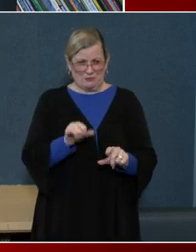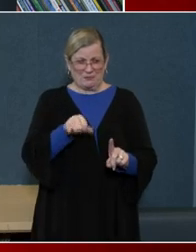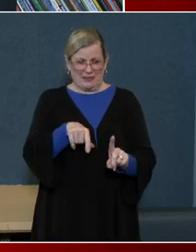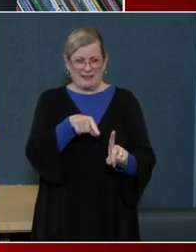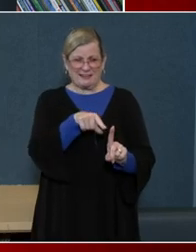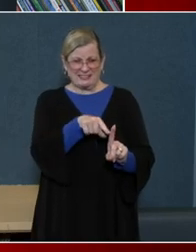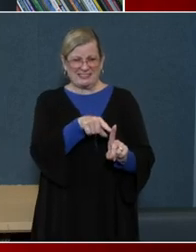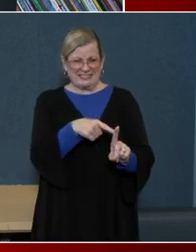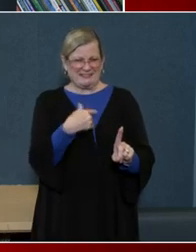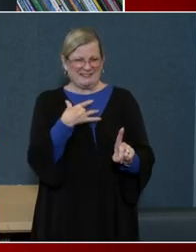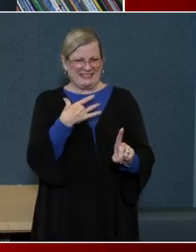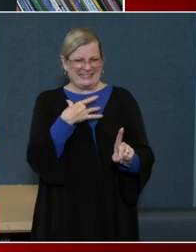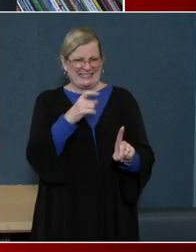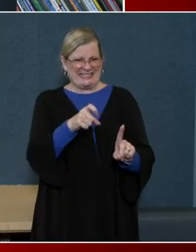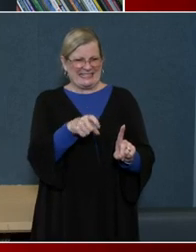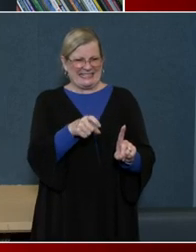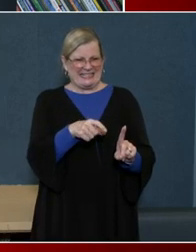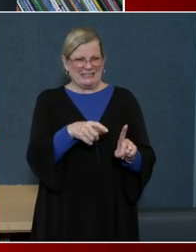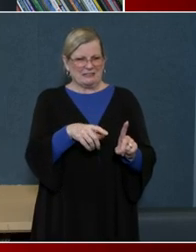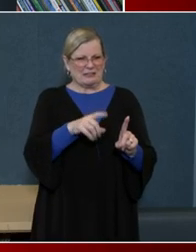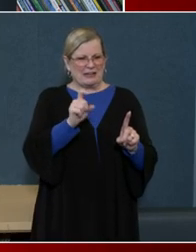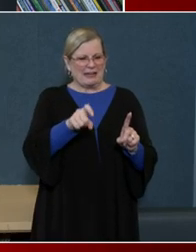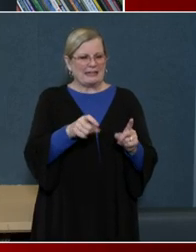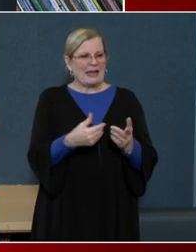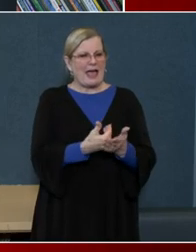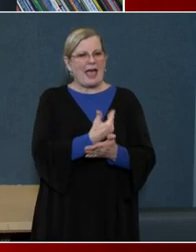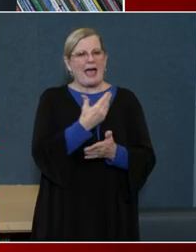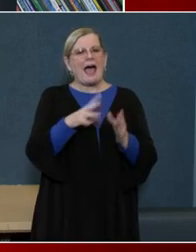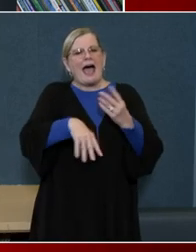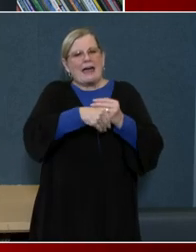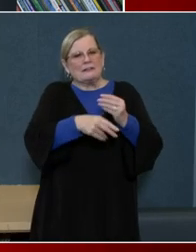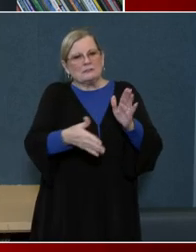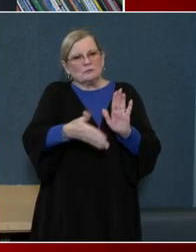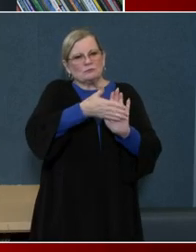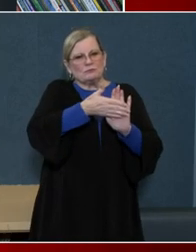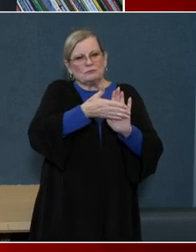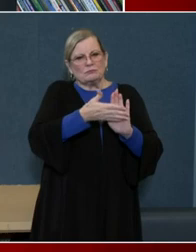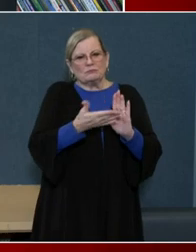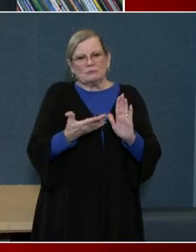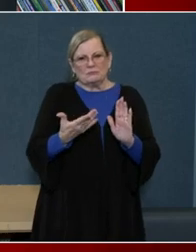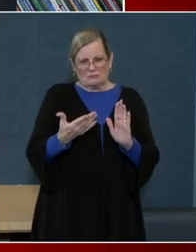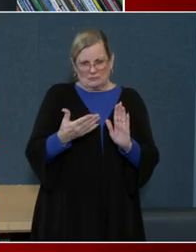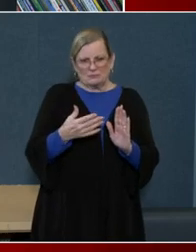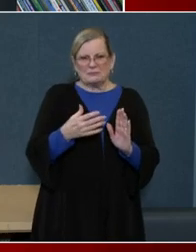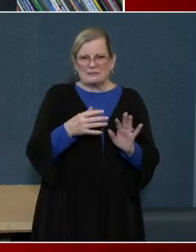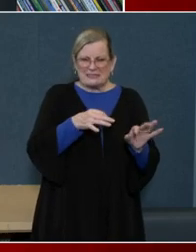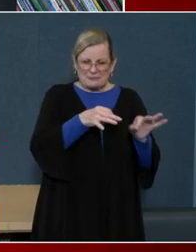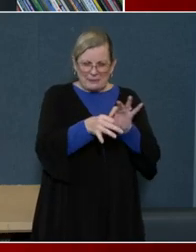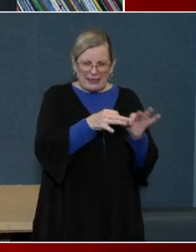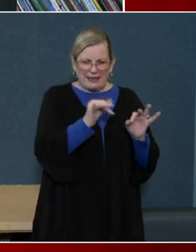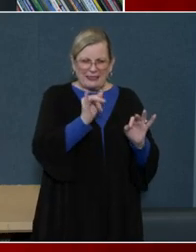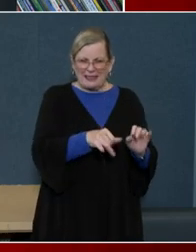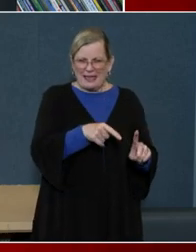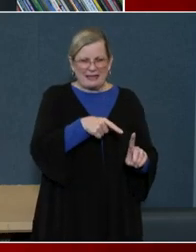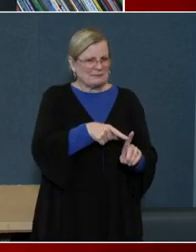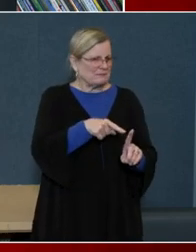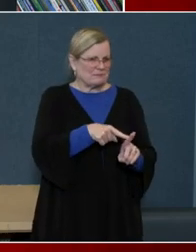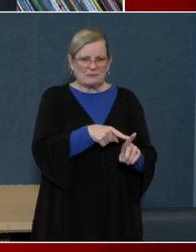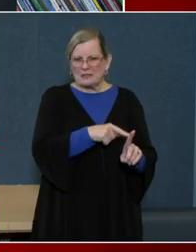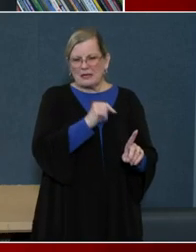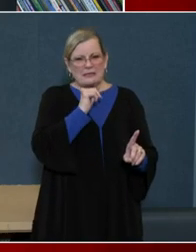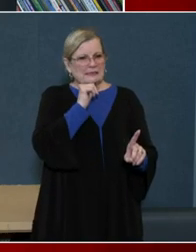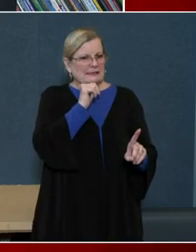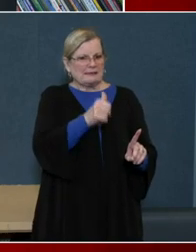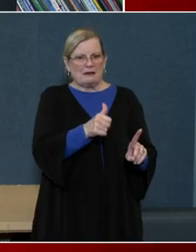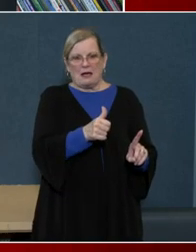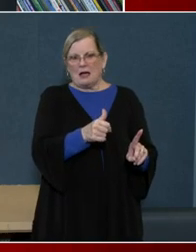support of it and people condemn it. And I think when one looks at it, one can see both views. When one looks at that statue,